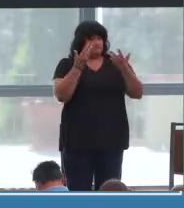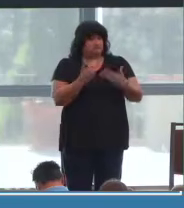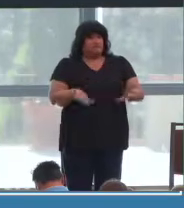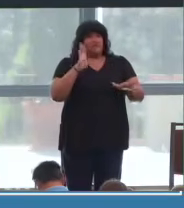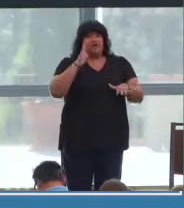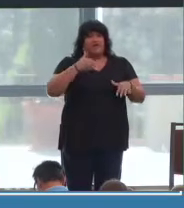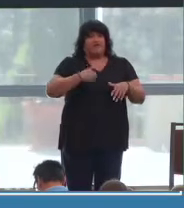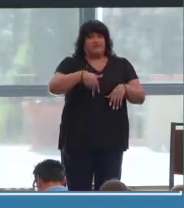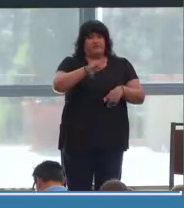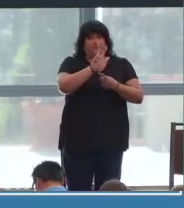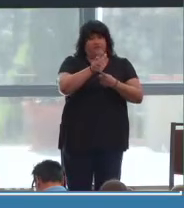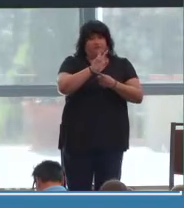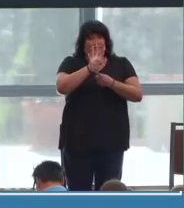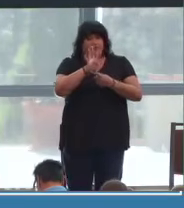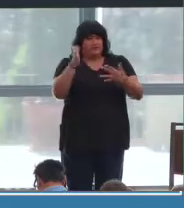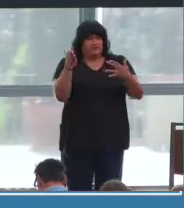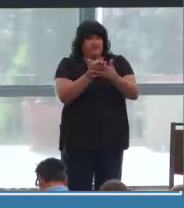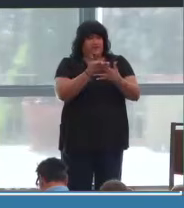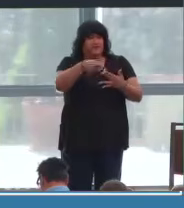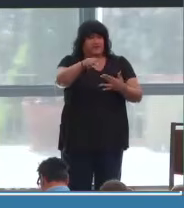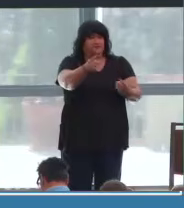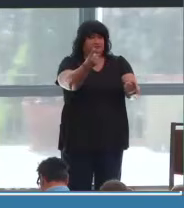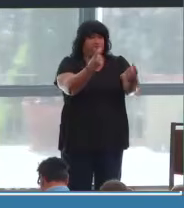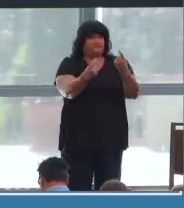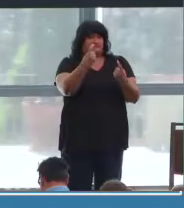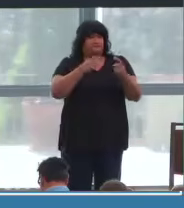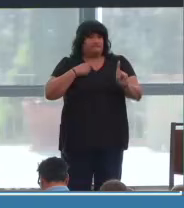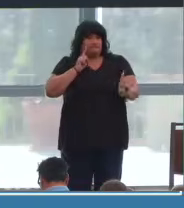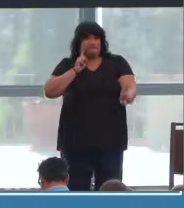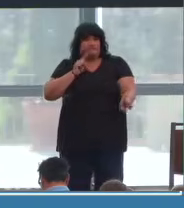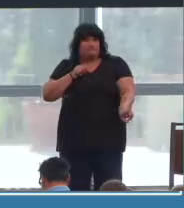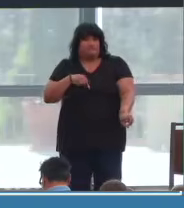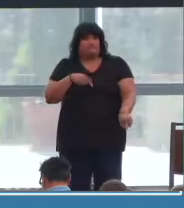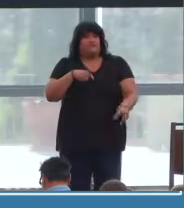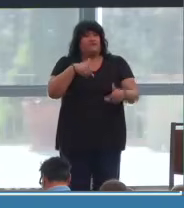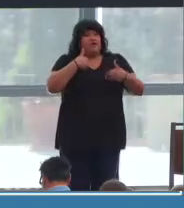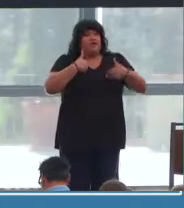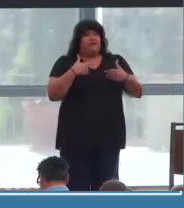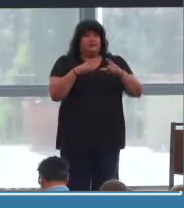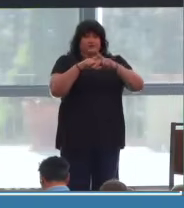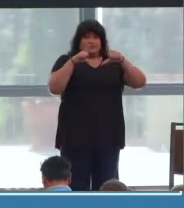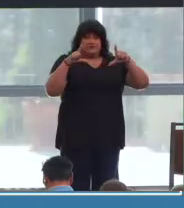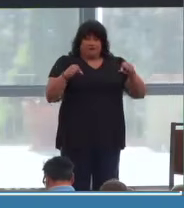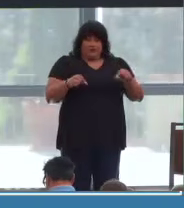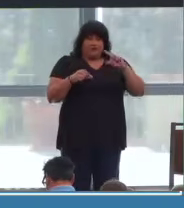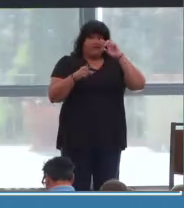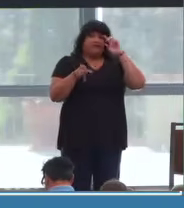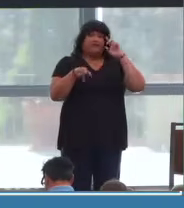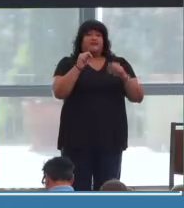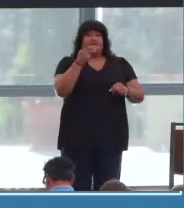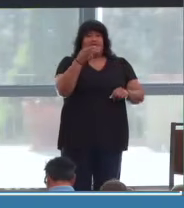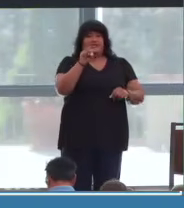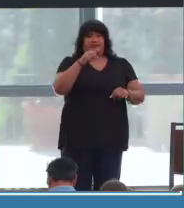3 or 4 minute break where you do your questions and answers, and you have an index card, and then I